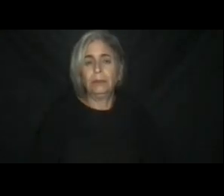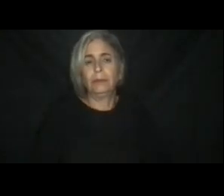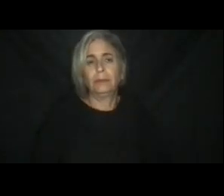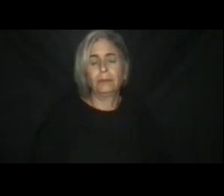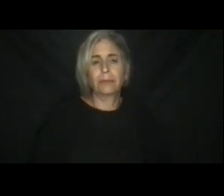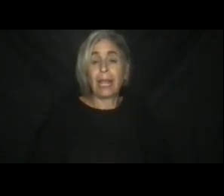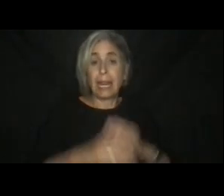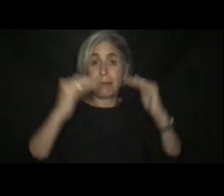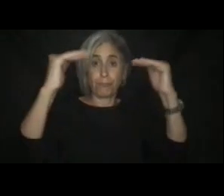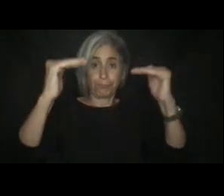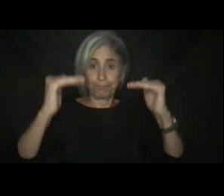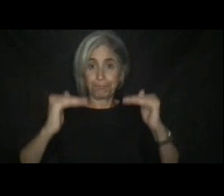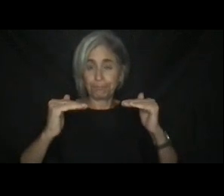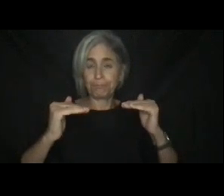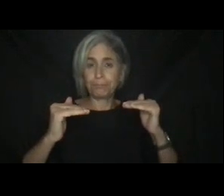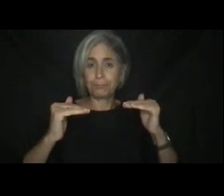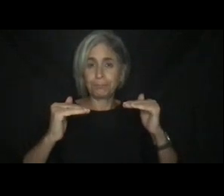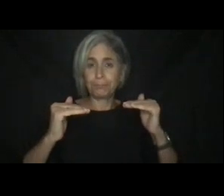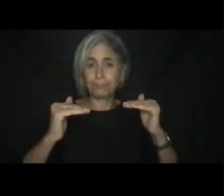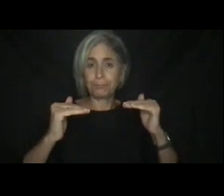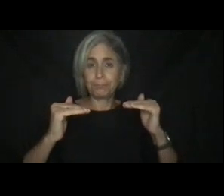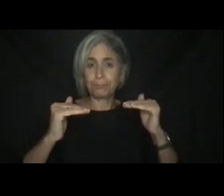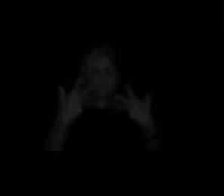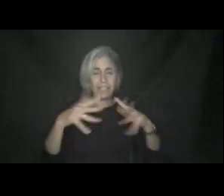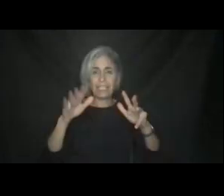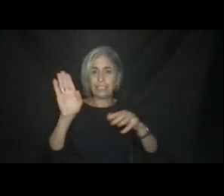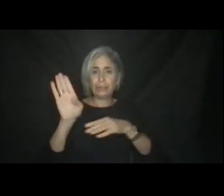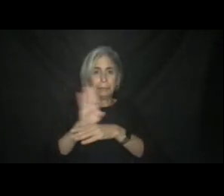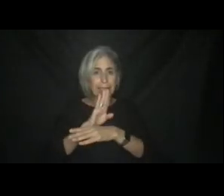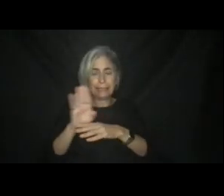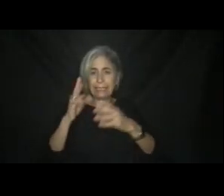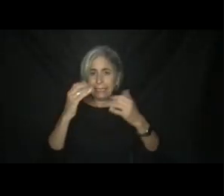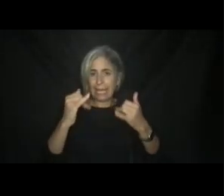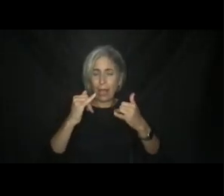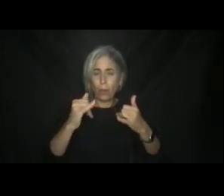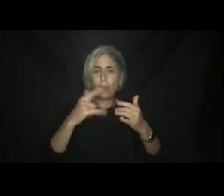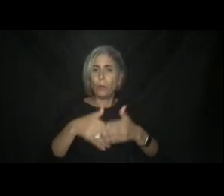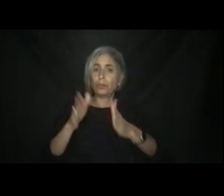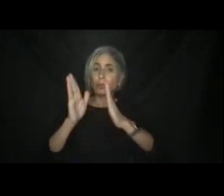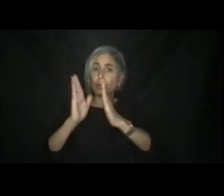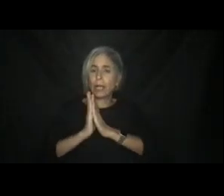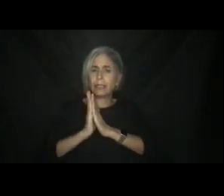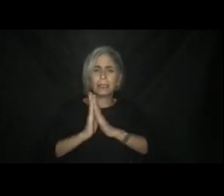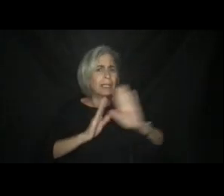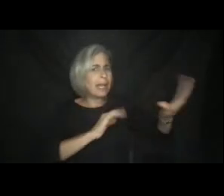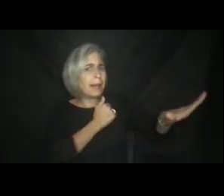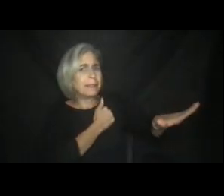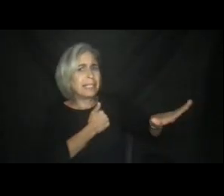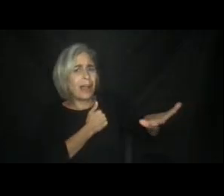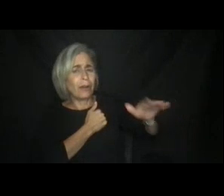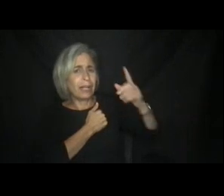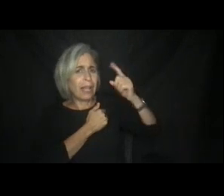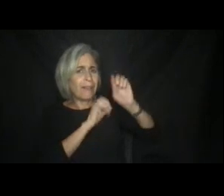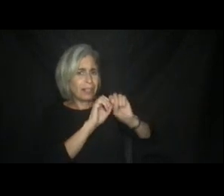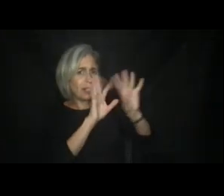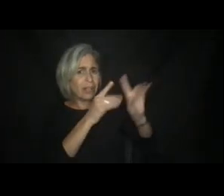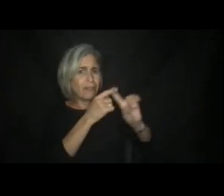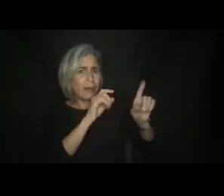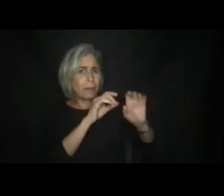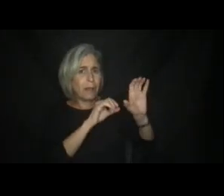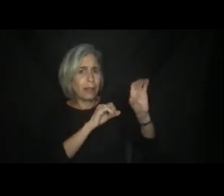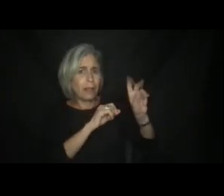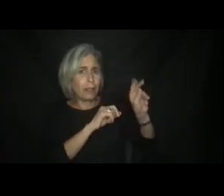We're now moving on to unfinished business. There was a request for. I'm sorry, Mayor, can I ask for clarification from the clerk? Do we need to